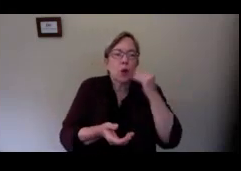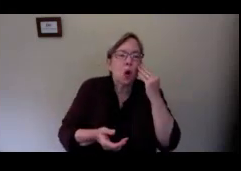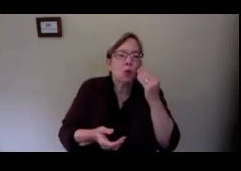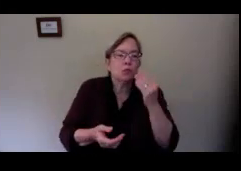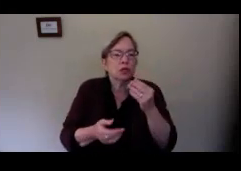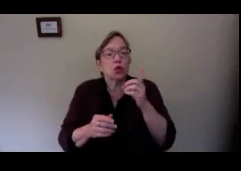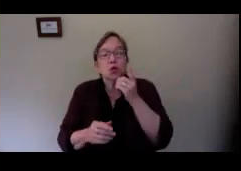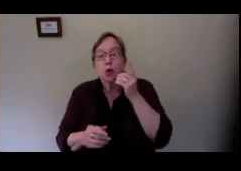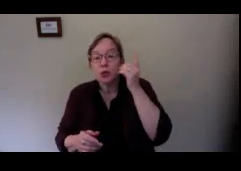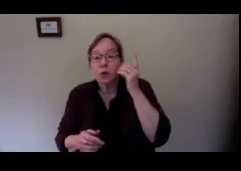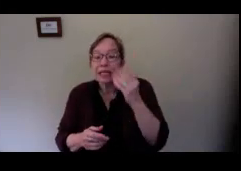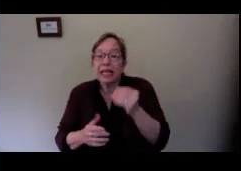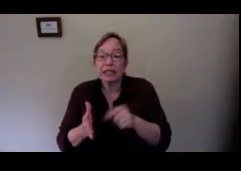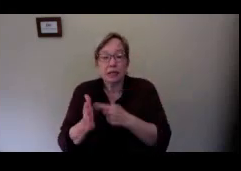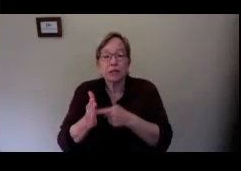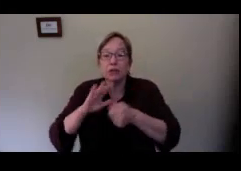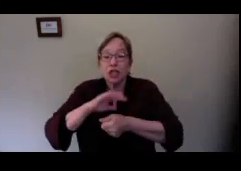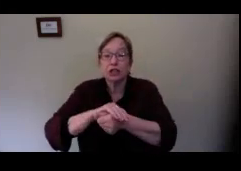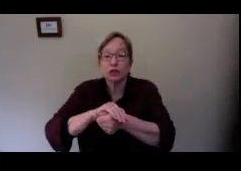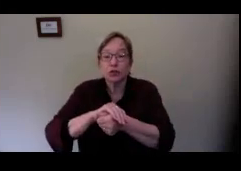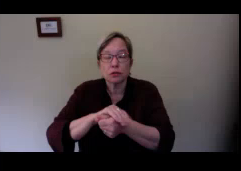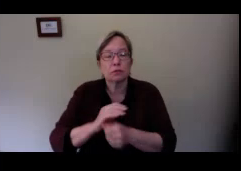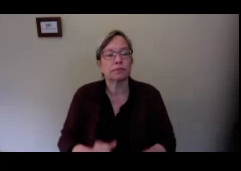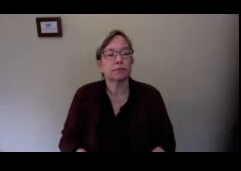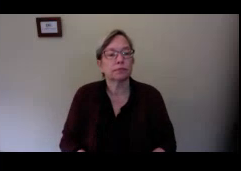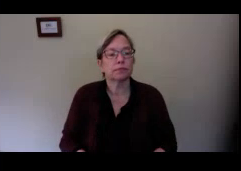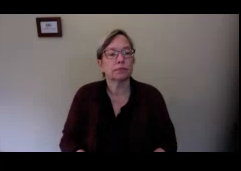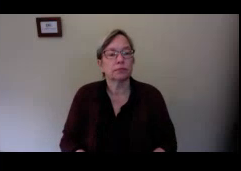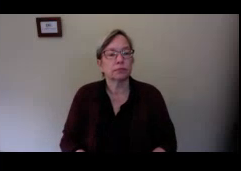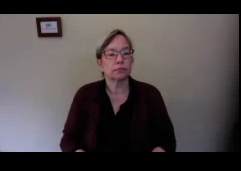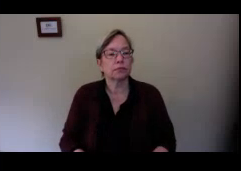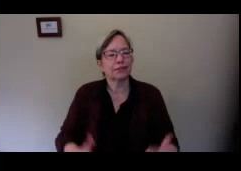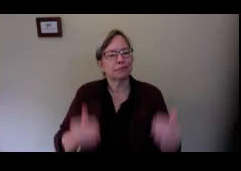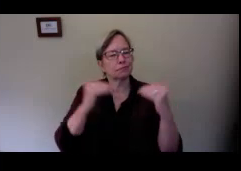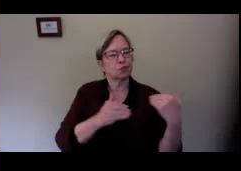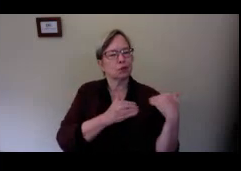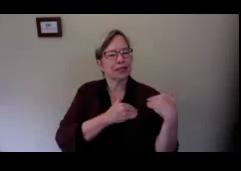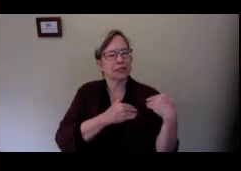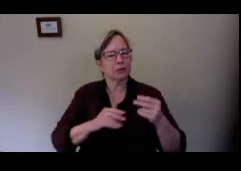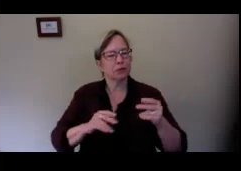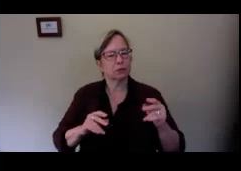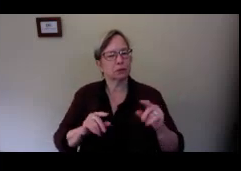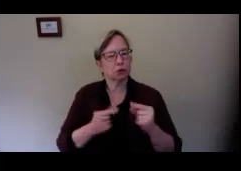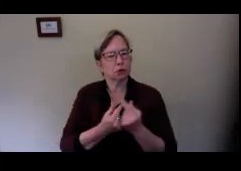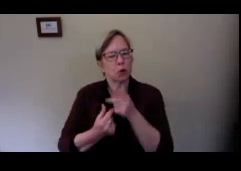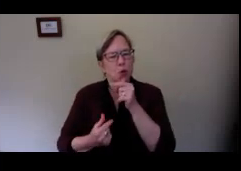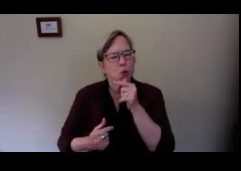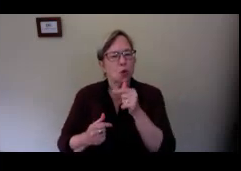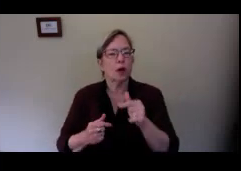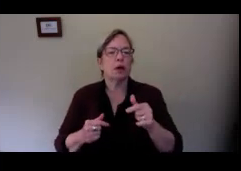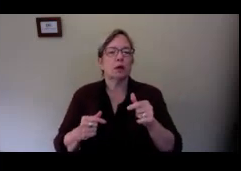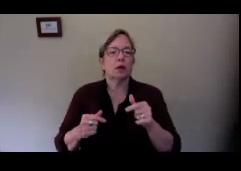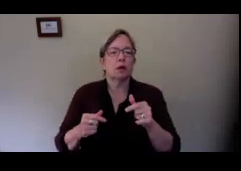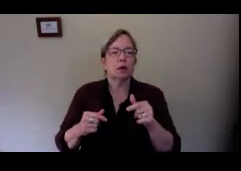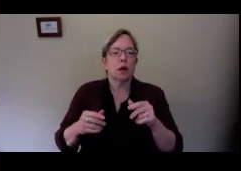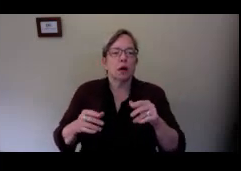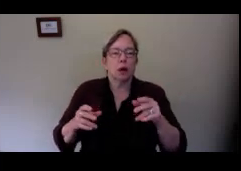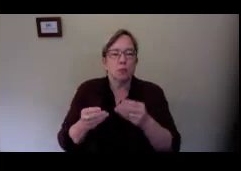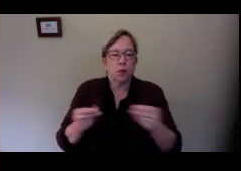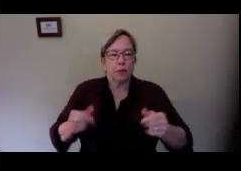are covered under fair housing laws. Responsible parties are property owners, managers, municipal